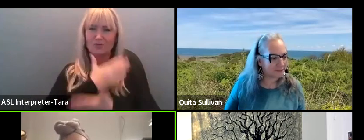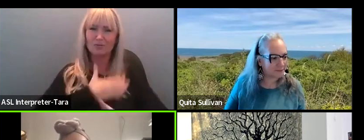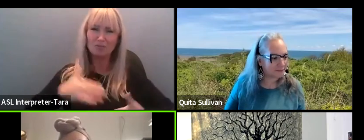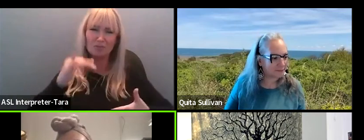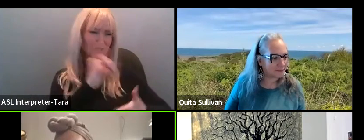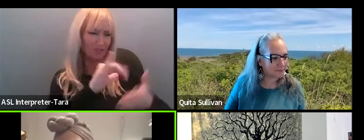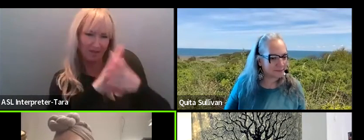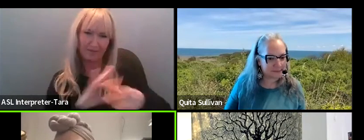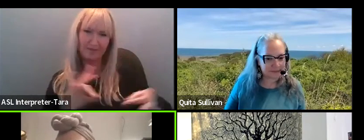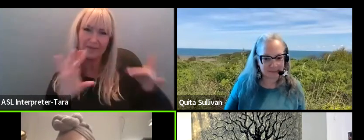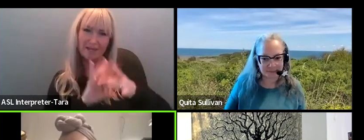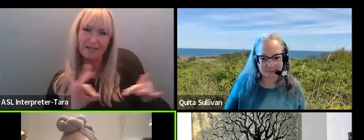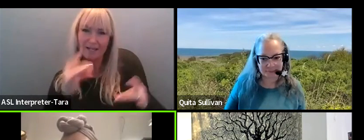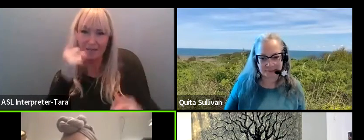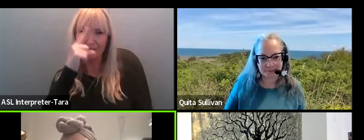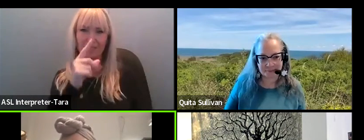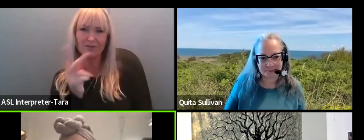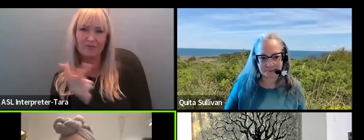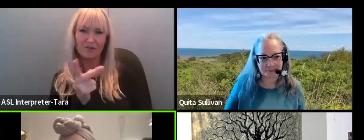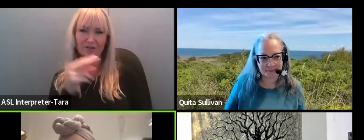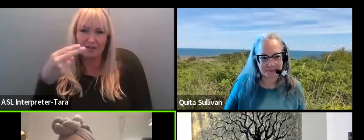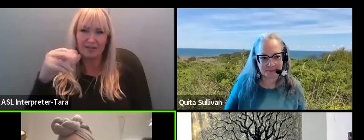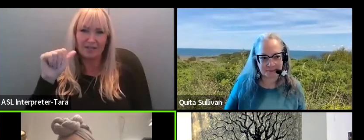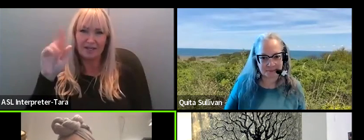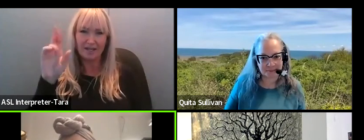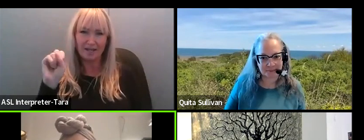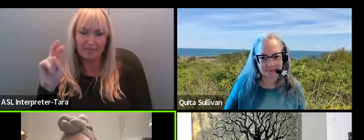really, you know, for Haben and Colleen.